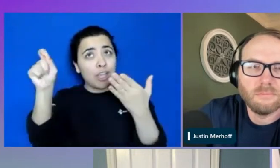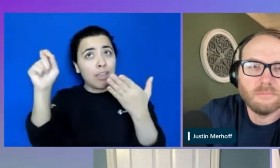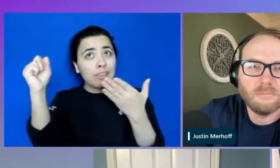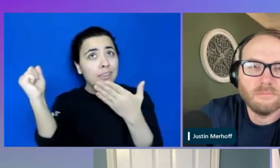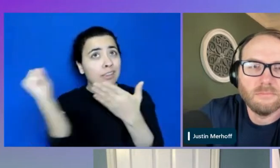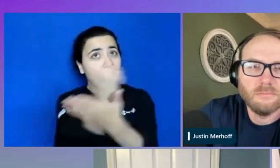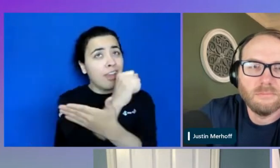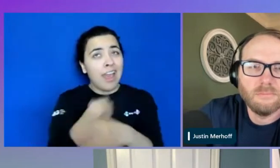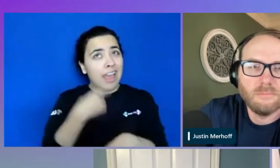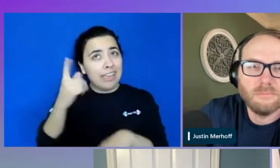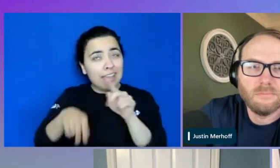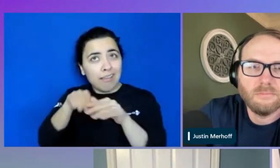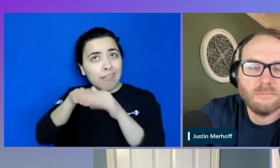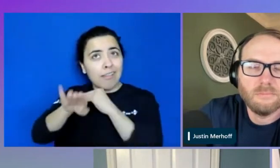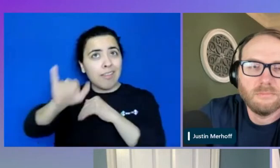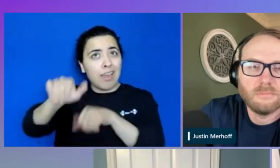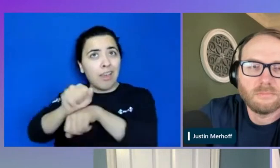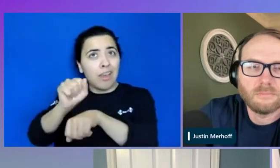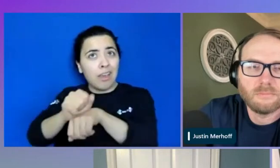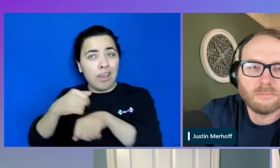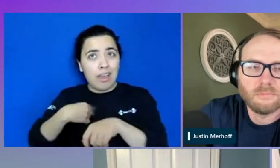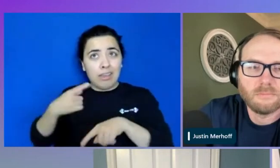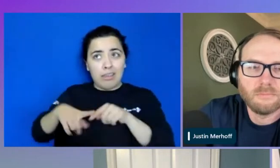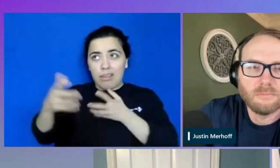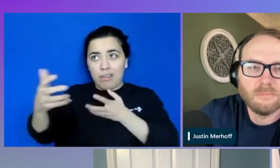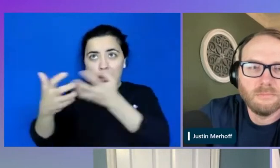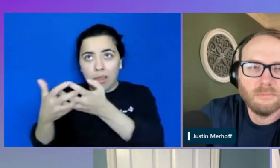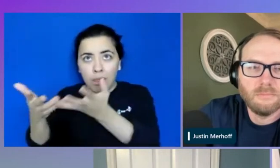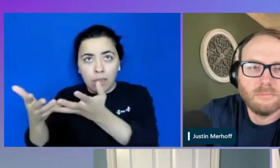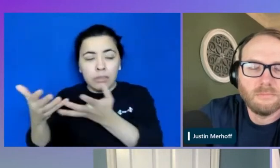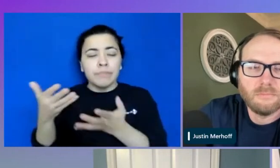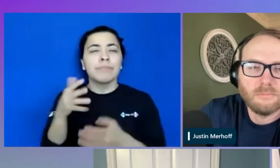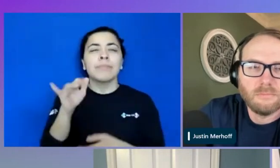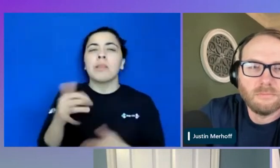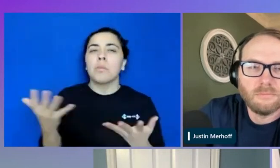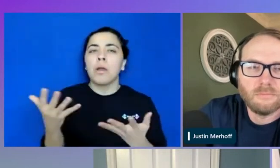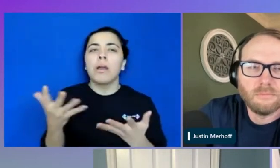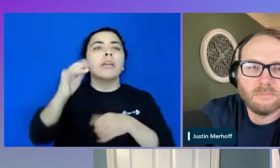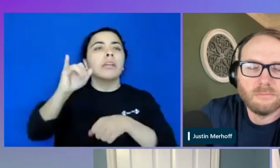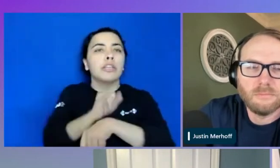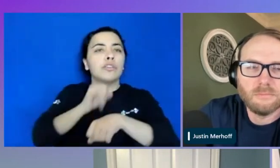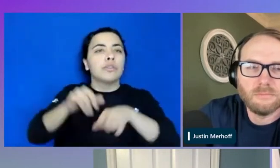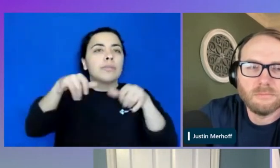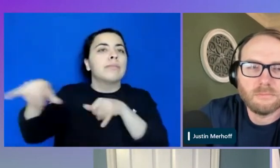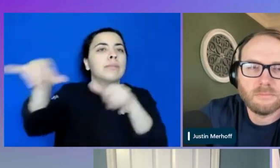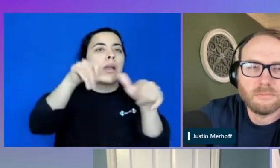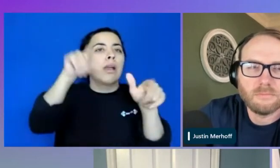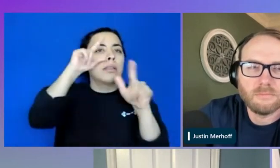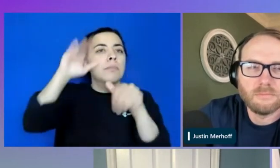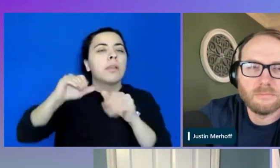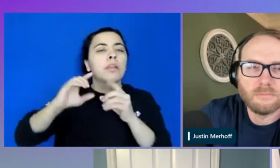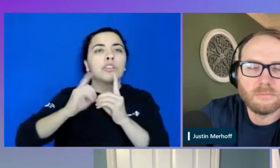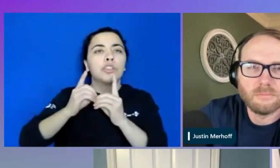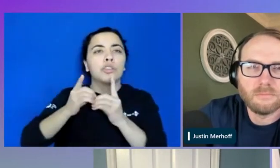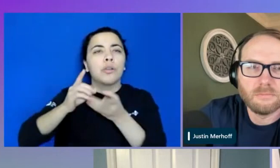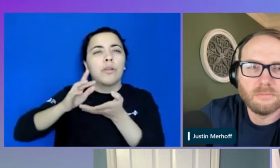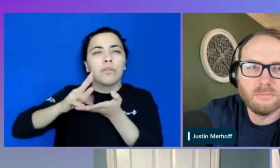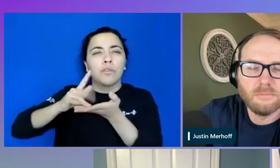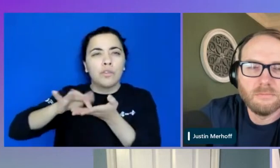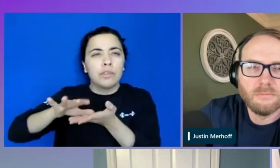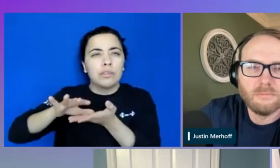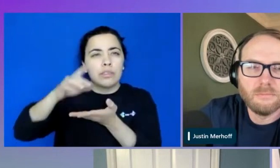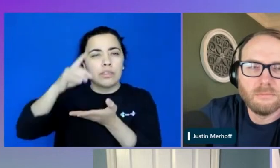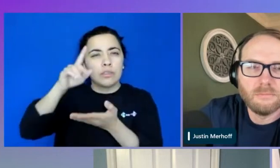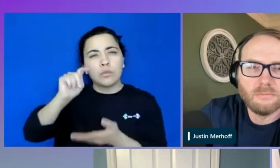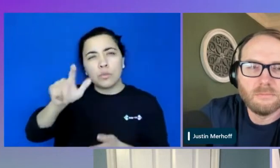don't have the ability to do at the moment. And it was the industry standard digital forensics toolkits that